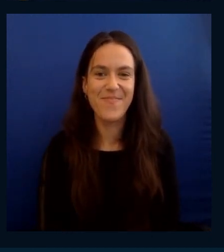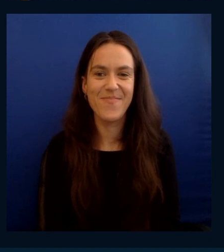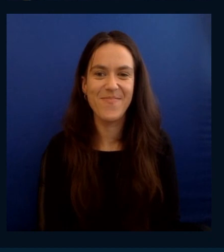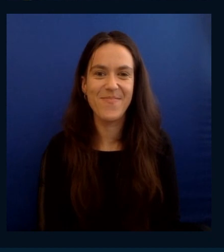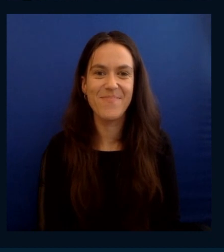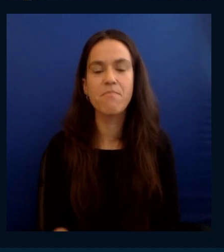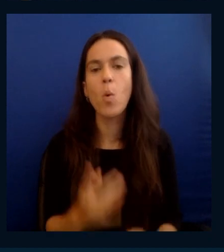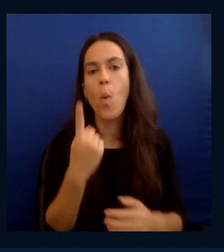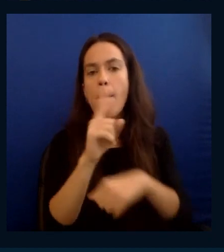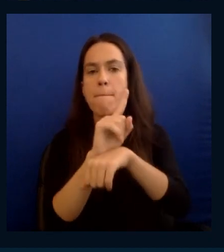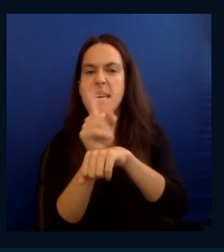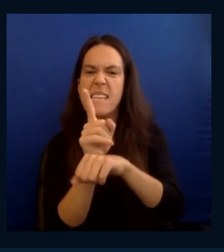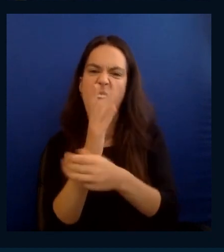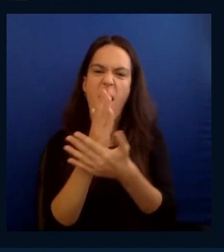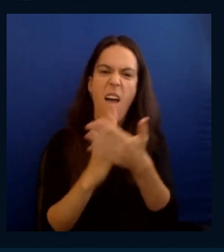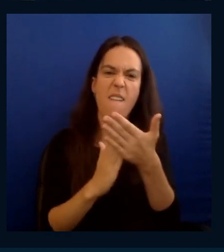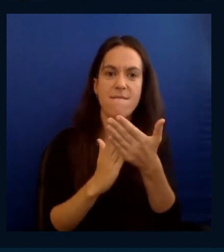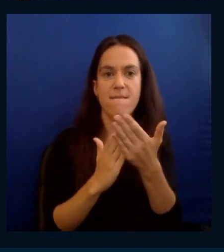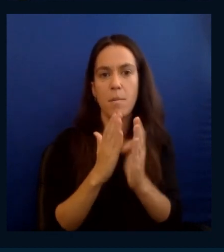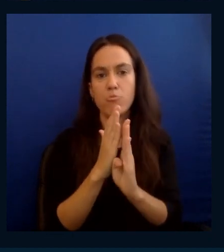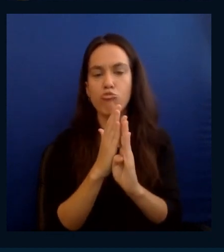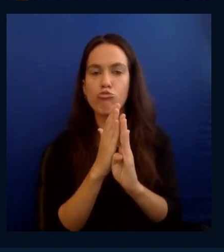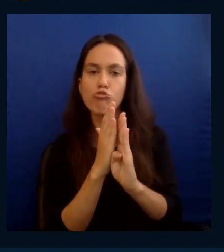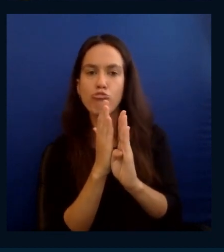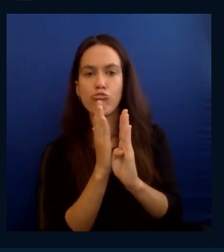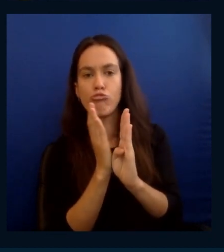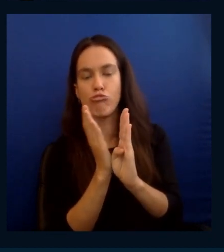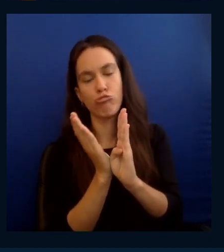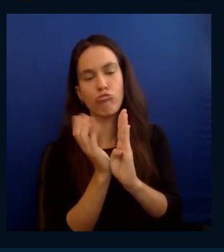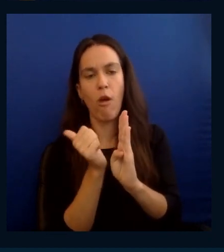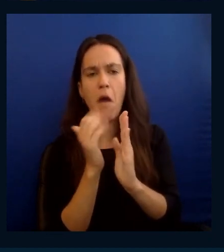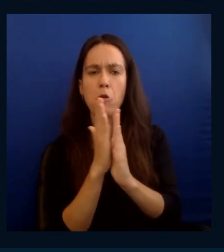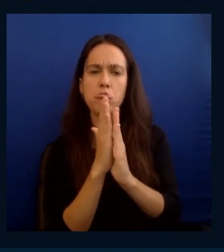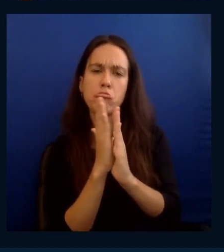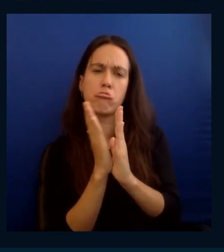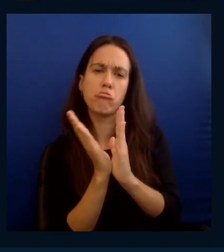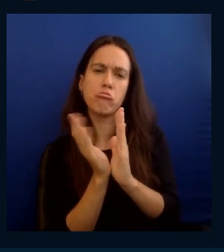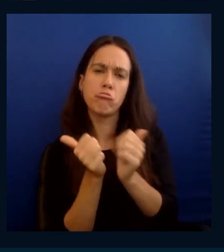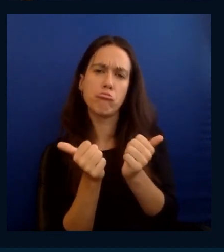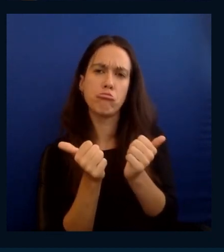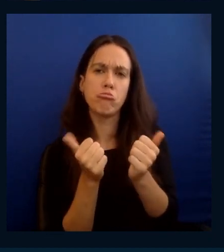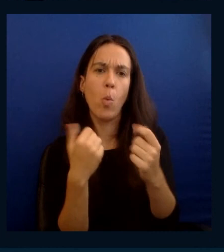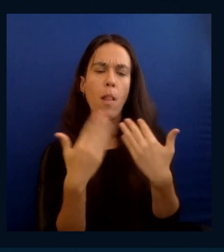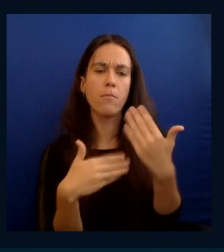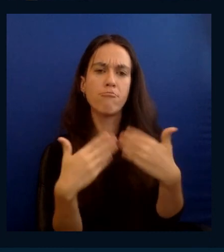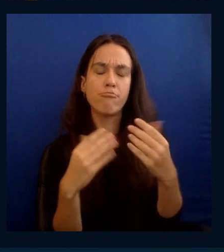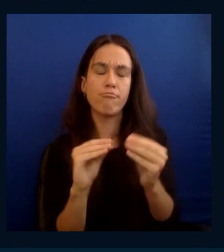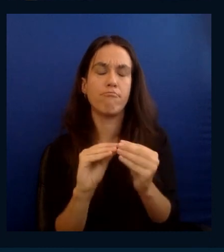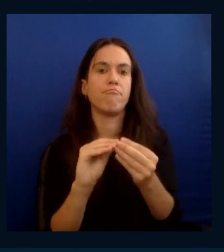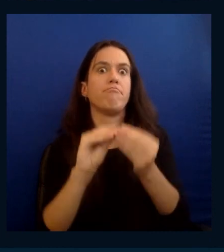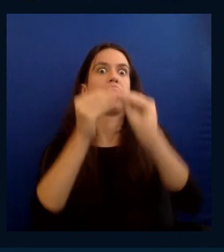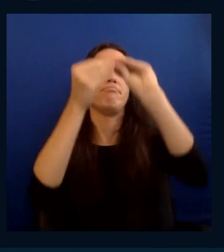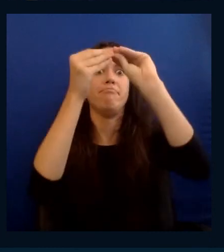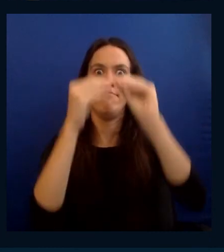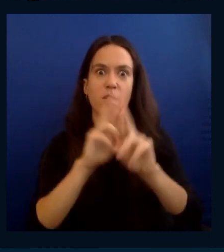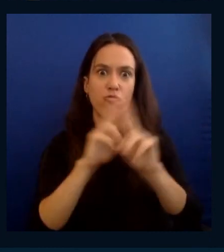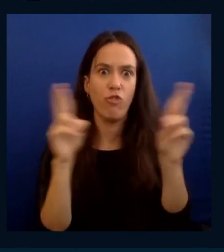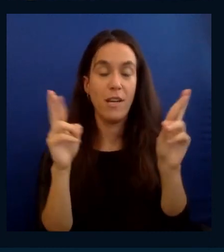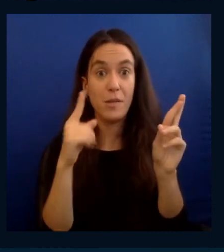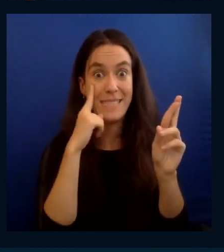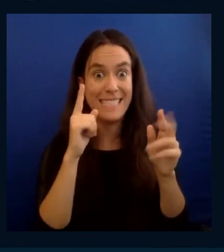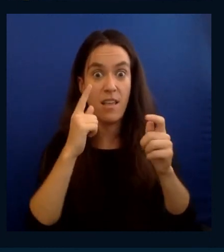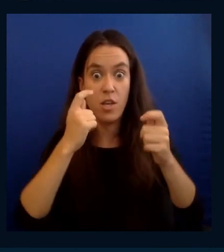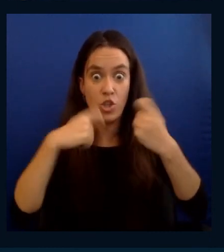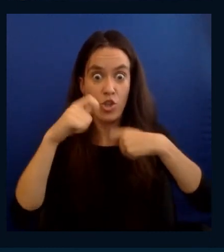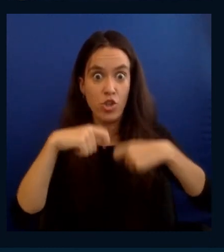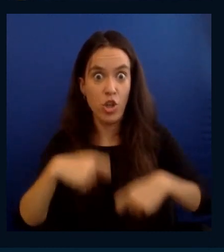about 1.5 minutes. It's taking a little bit longer. That's okay. Give it another second and it will deploy. But again, I can see all these changes and I can view the logs